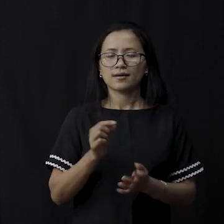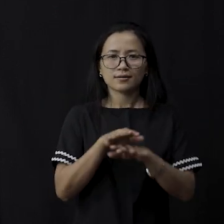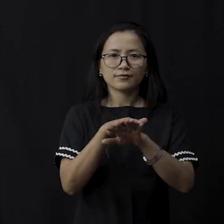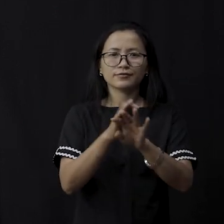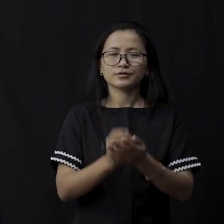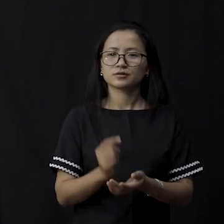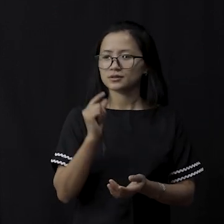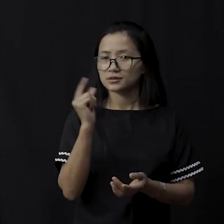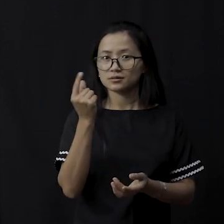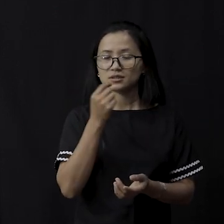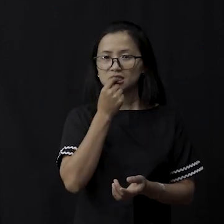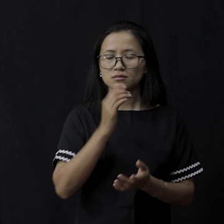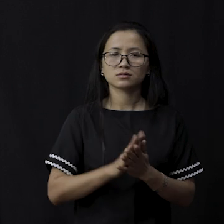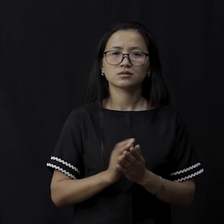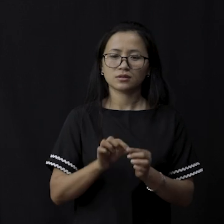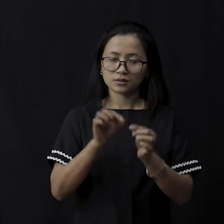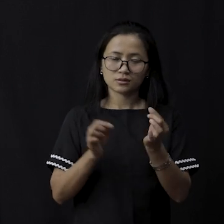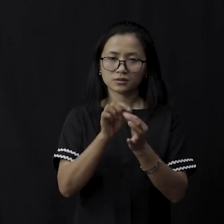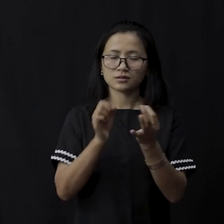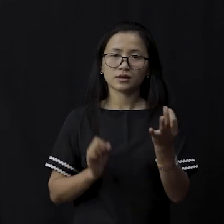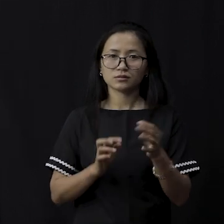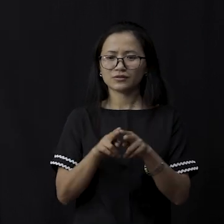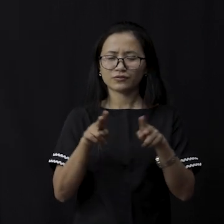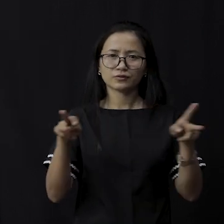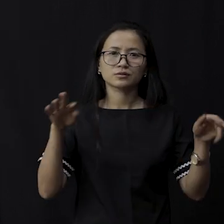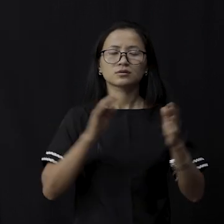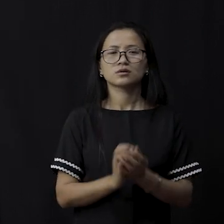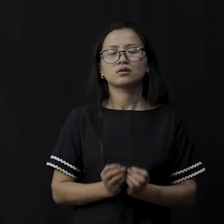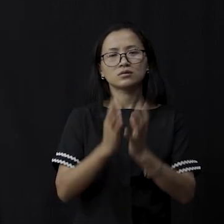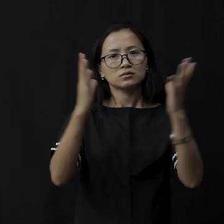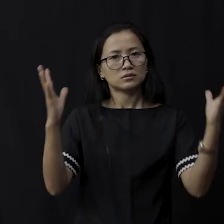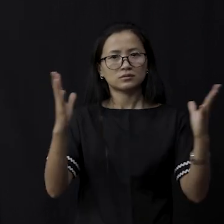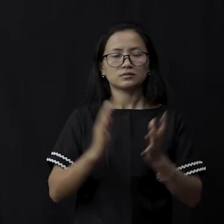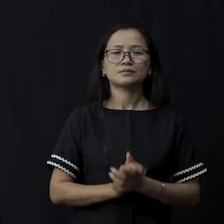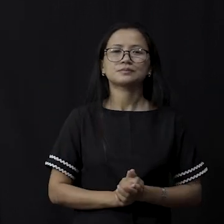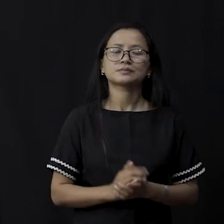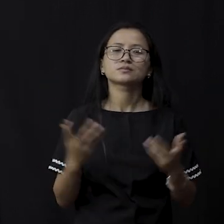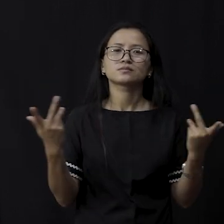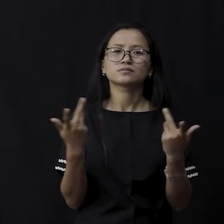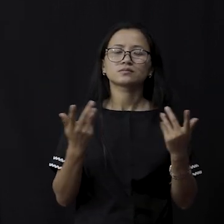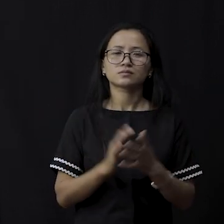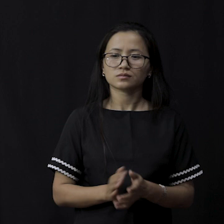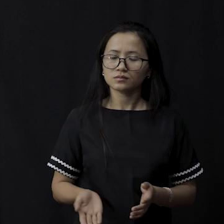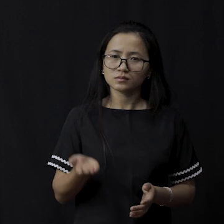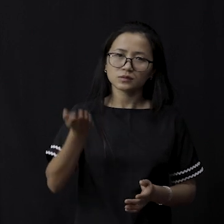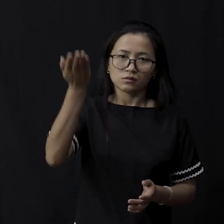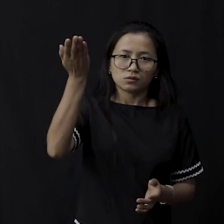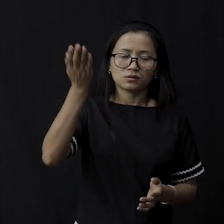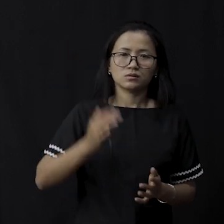and, the pulses, the beans. You have to eat lots. Why? If you want to grow,